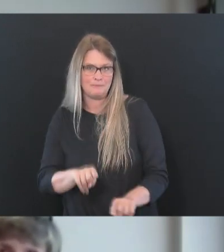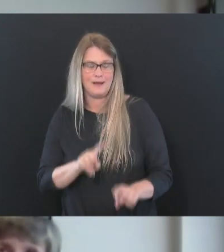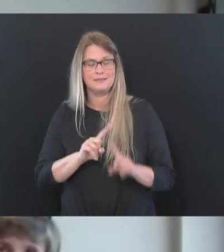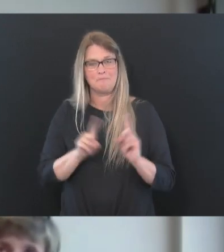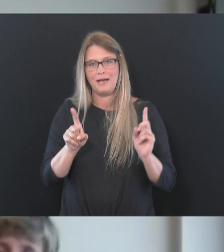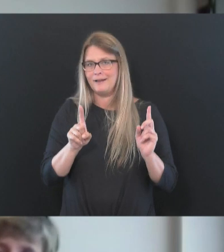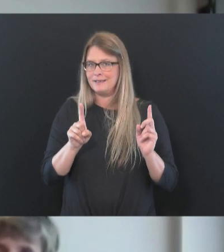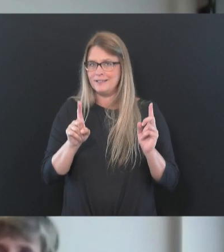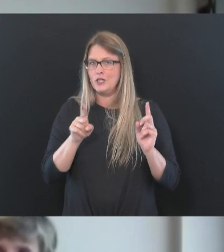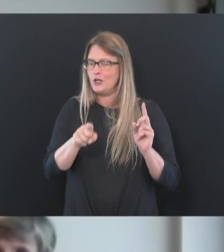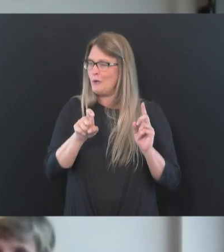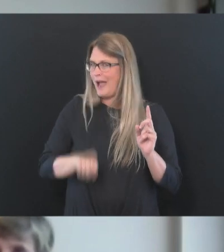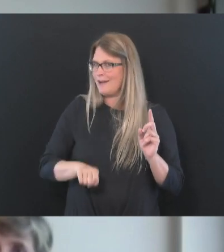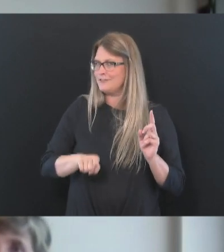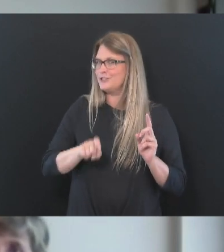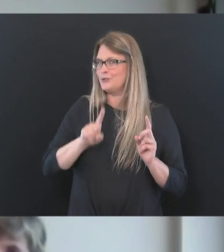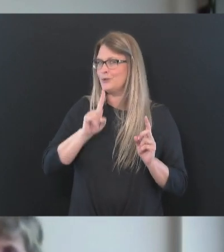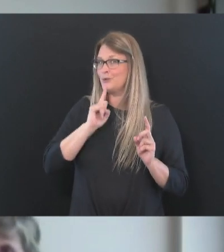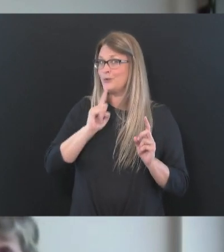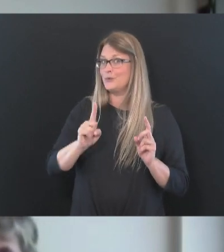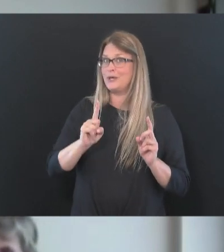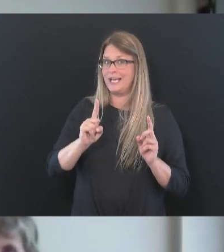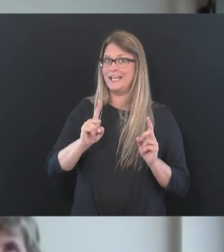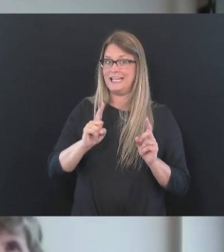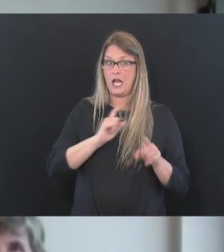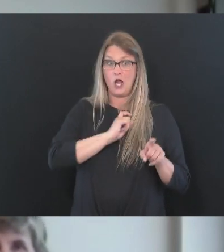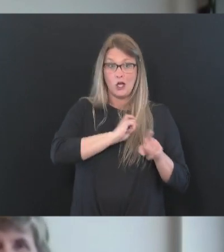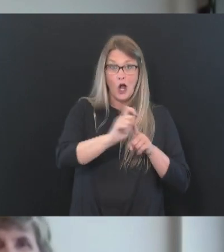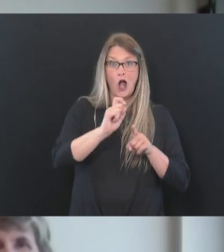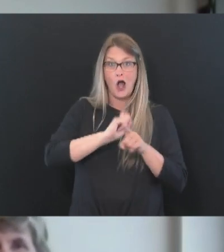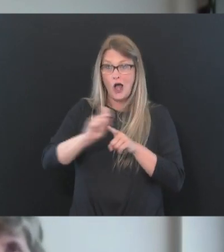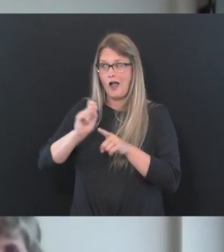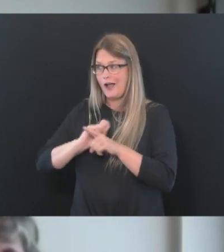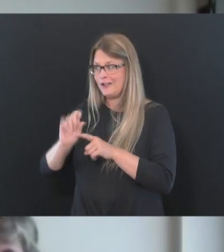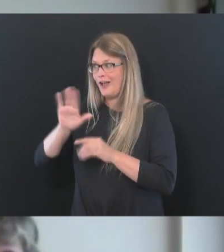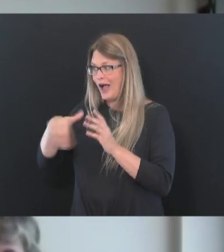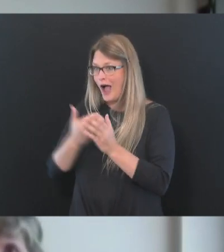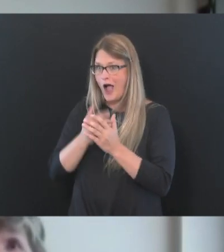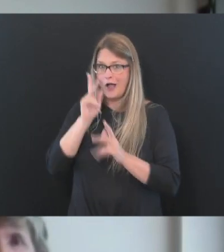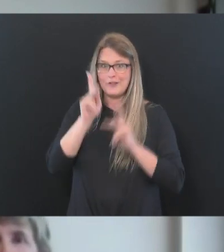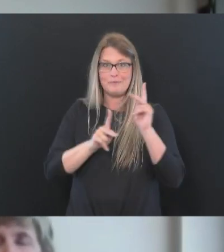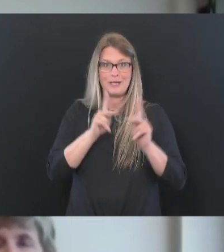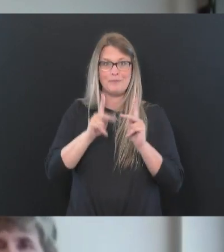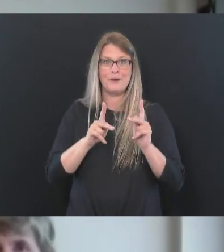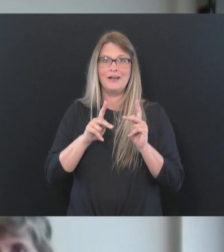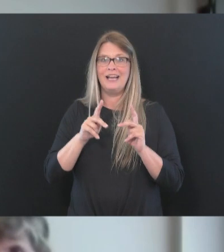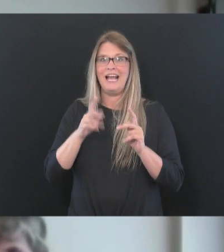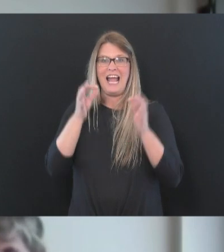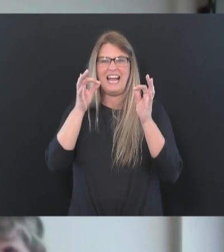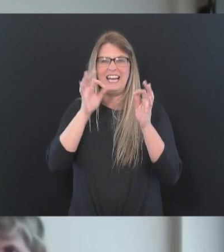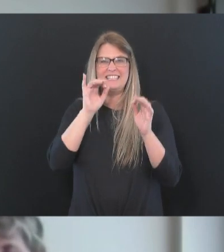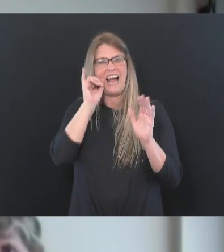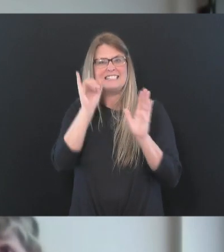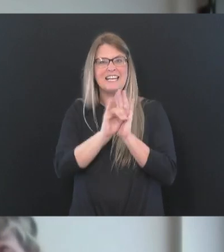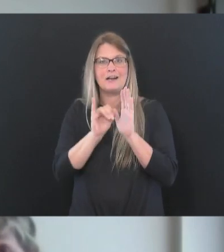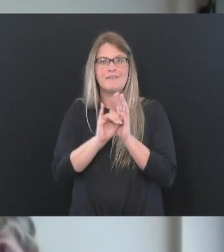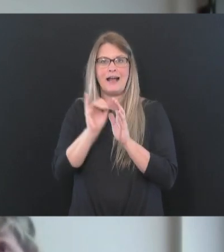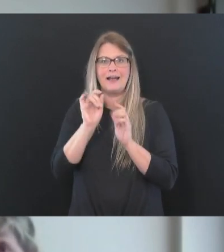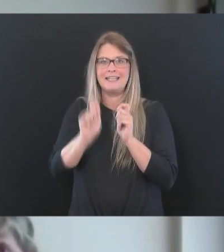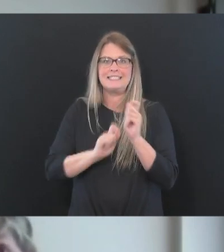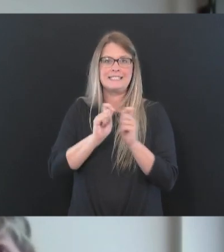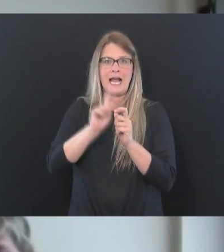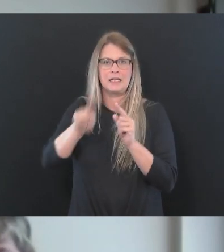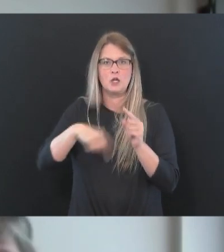You would have to actually do a call down of every individual person and define exactly what's meant by recovered to get an actual